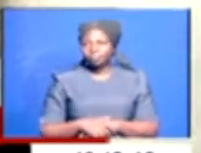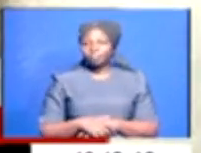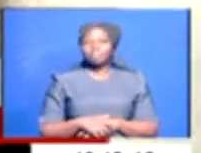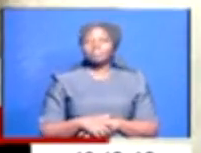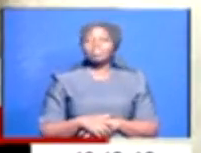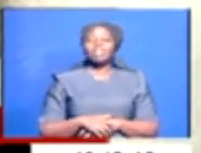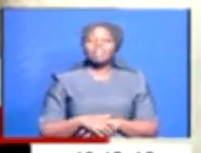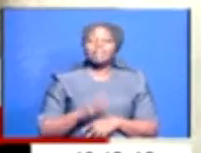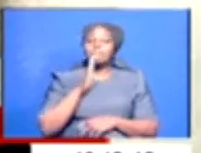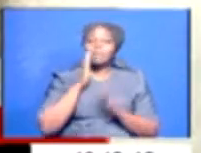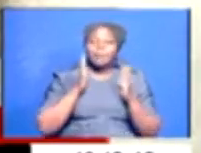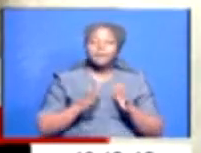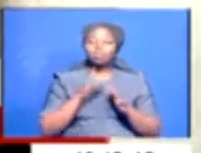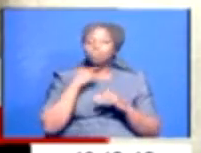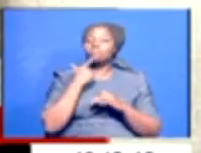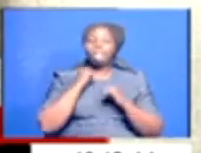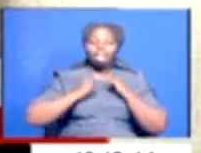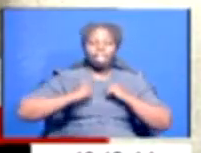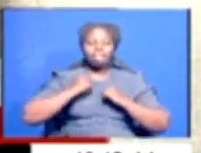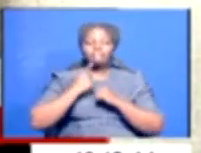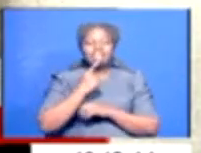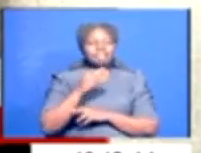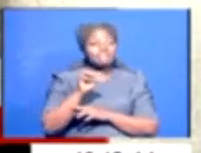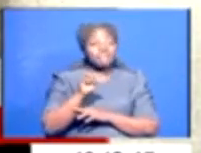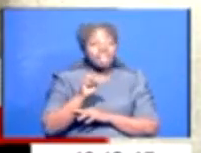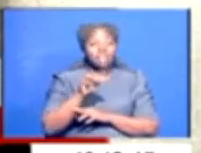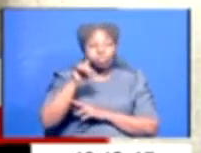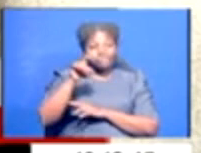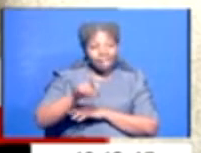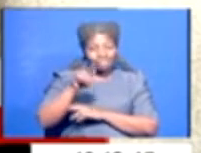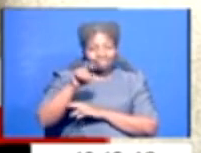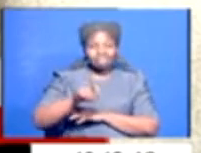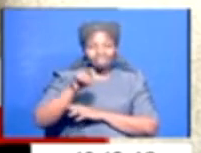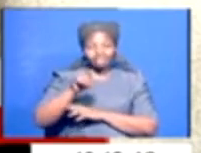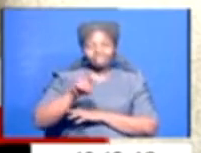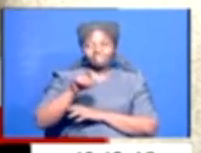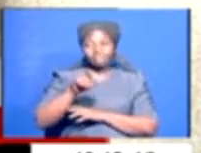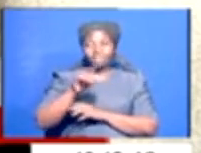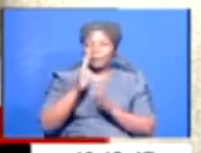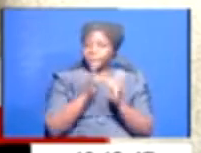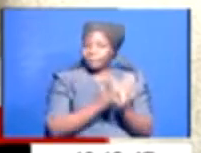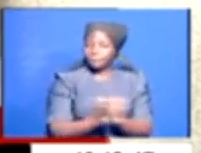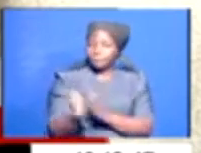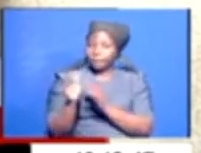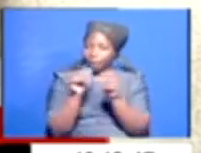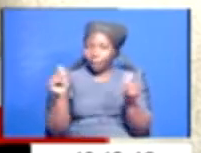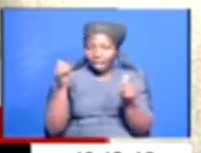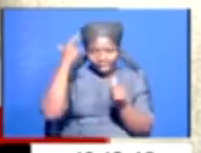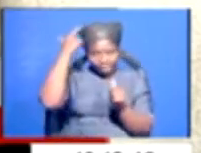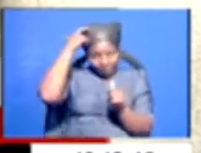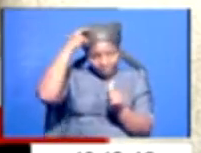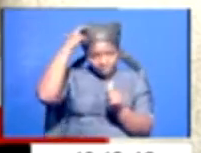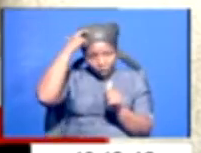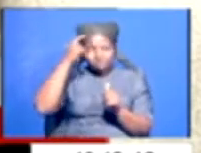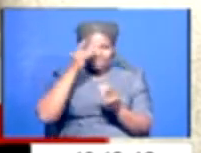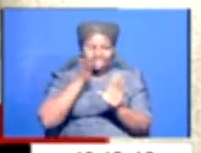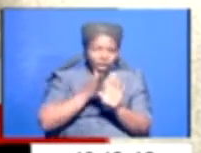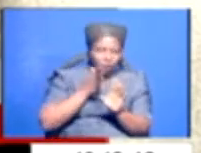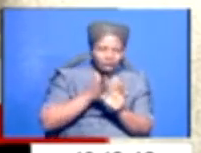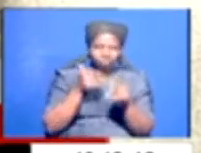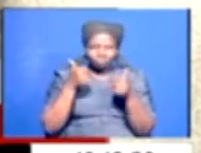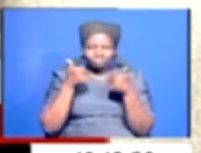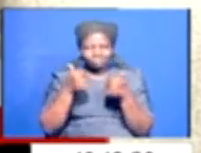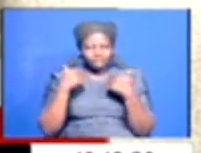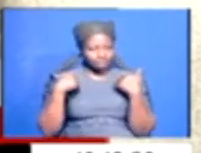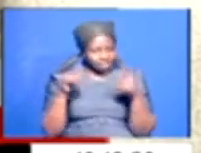to be determined. You need to be prepared well, psychologically, mentally, and spiritually,